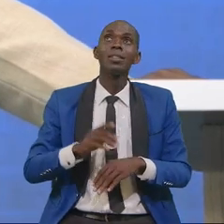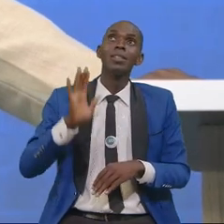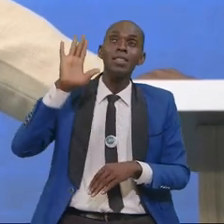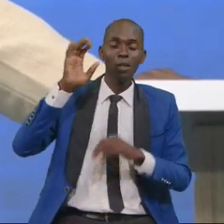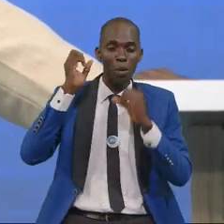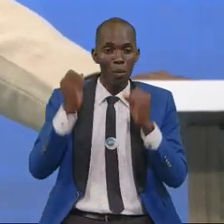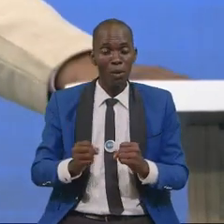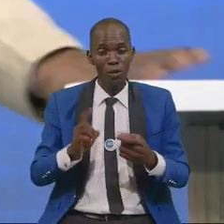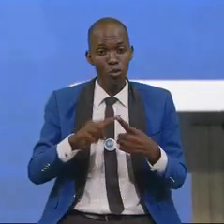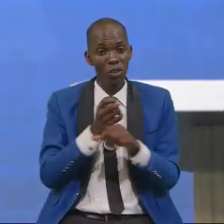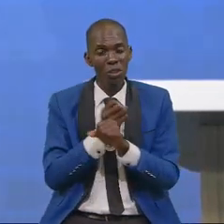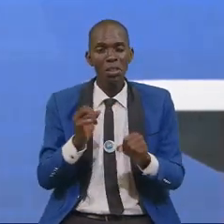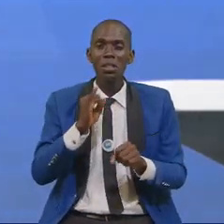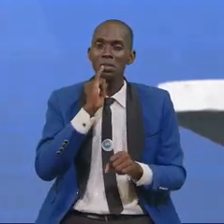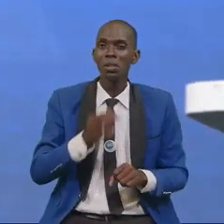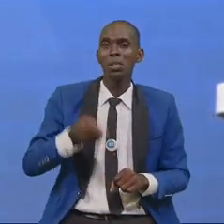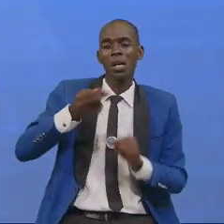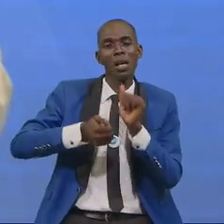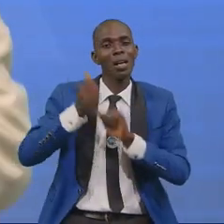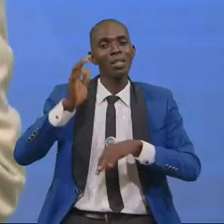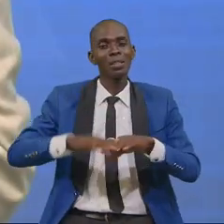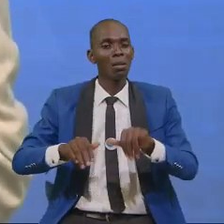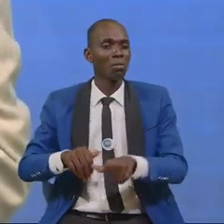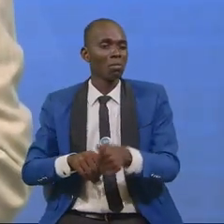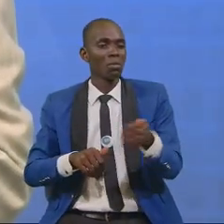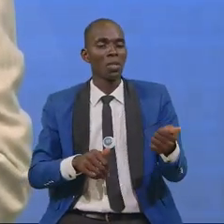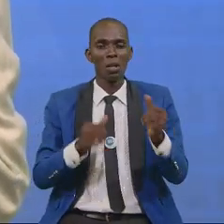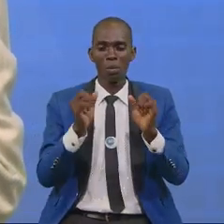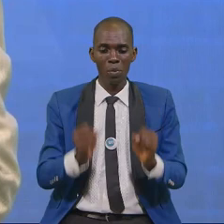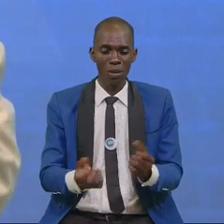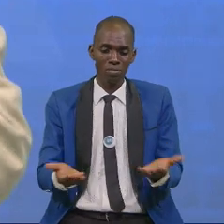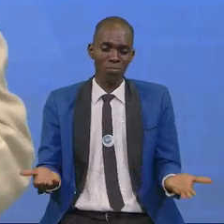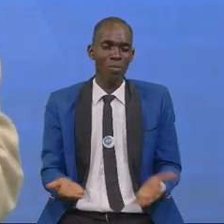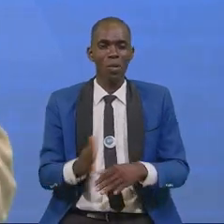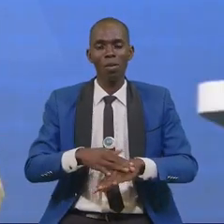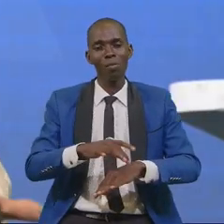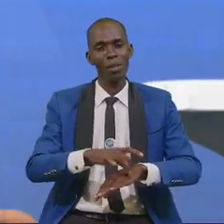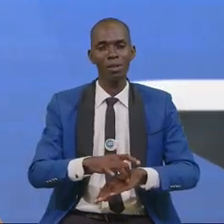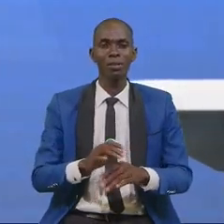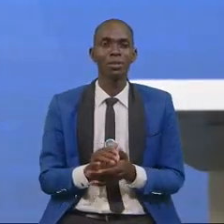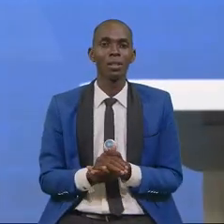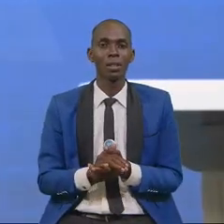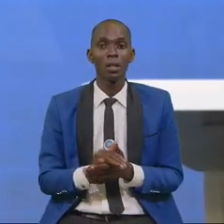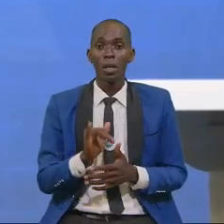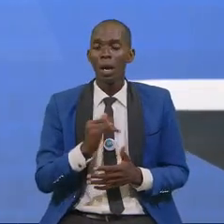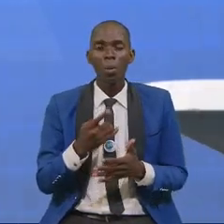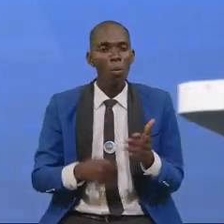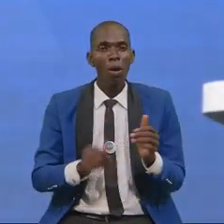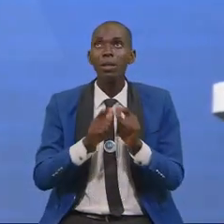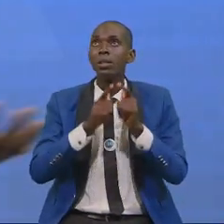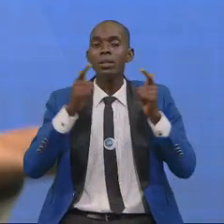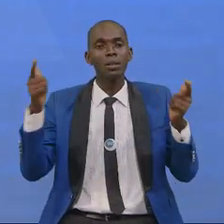is higher than any other power here on earth. And what a great thing,